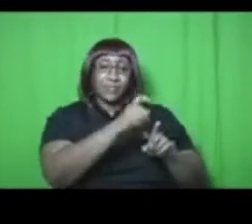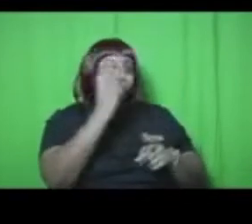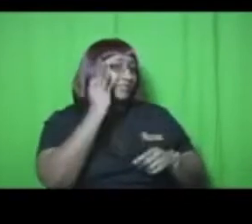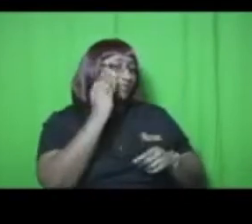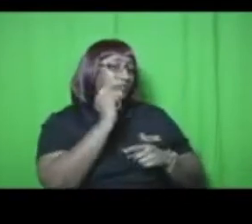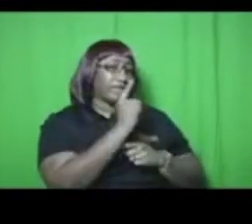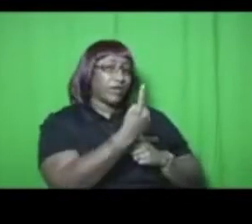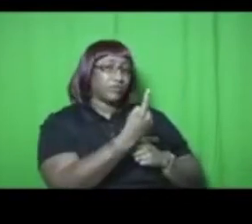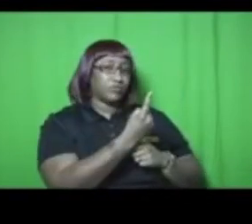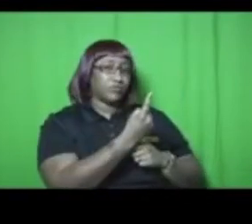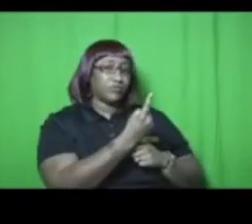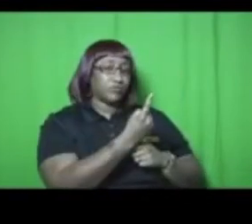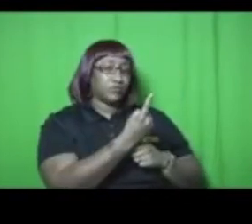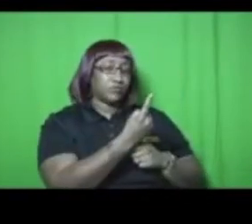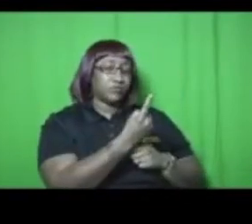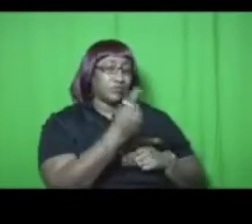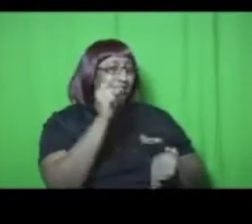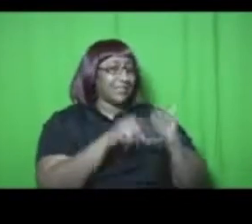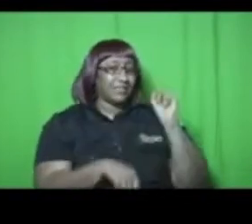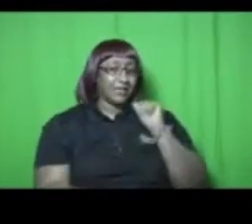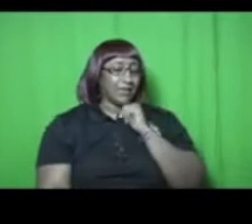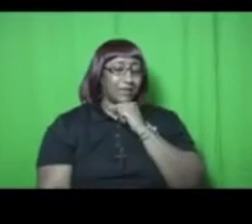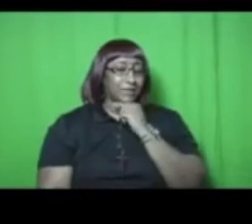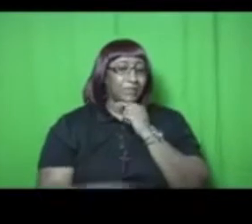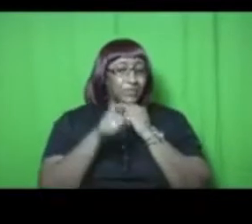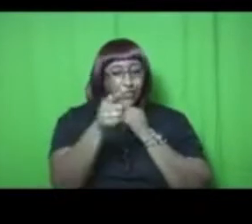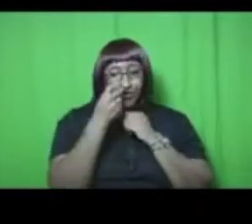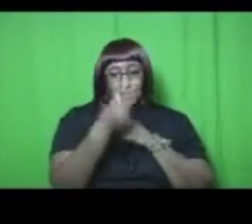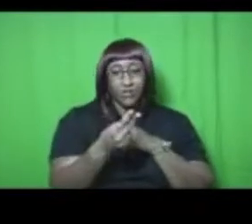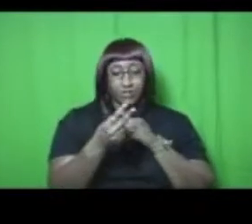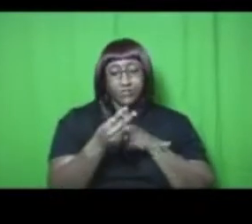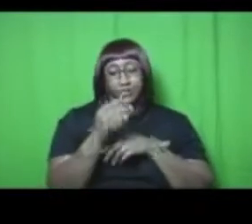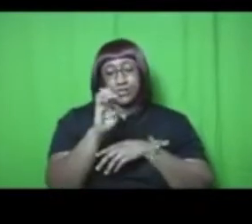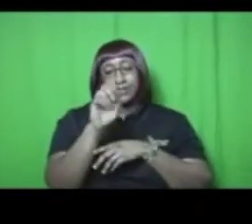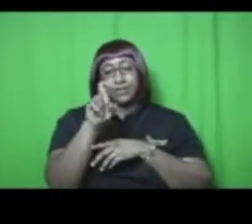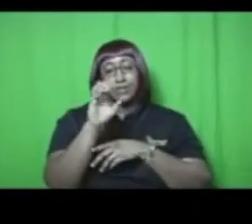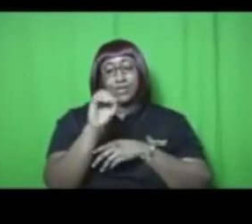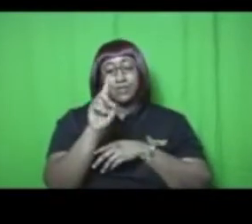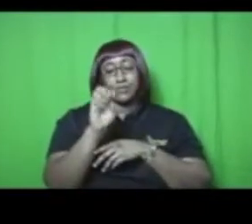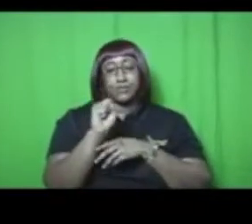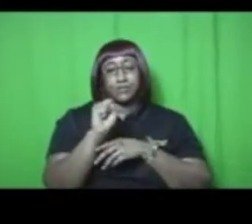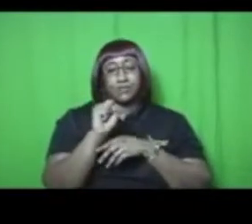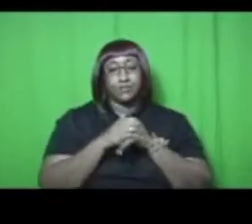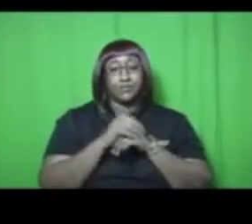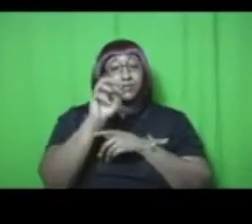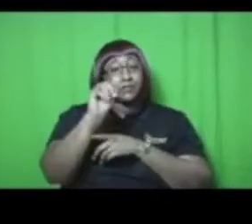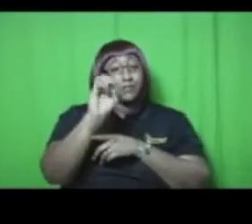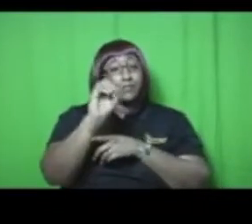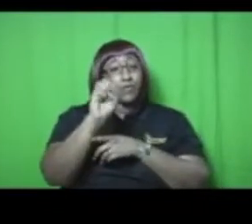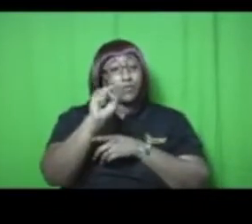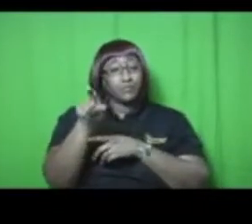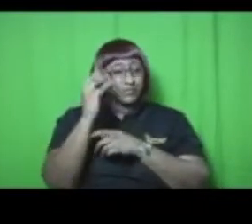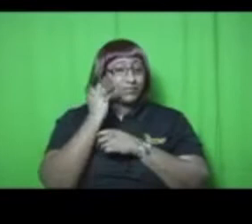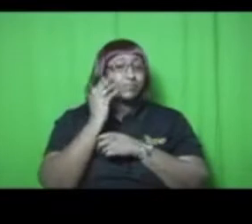himself. He cannot. And so if you look at Exodus, Moses went through his